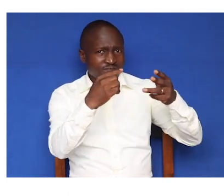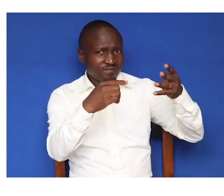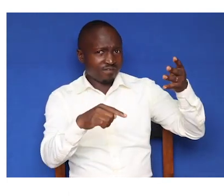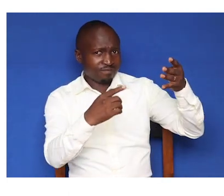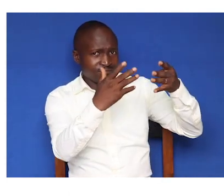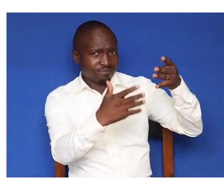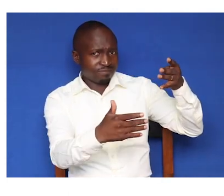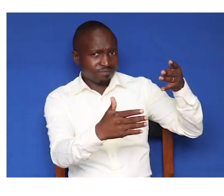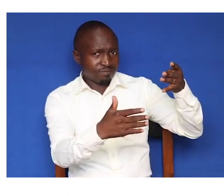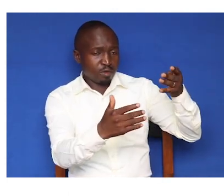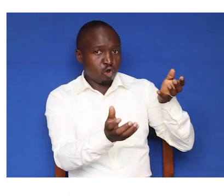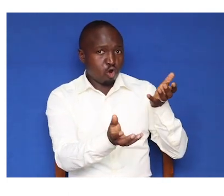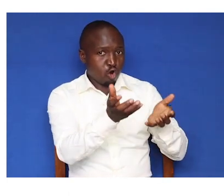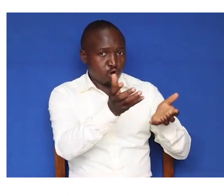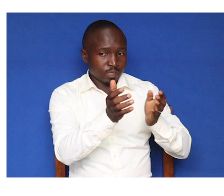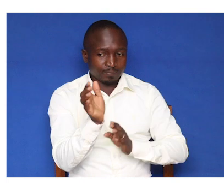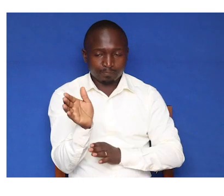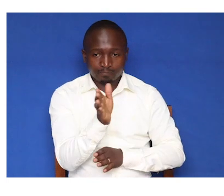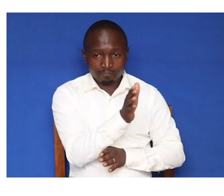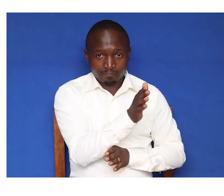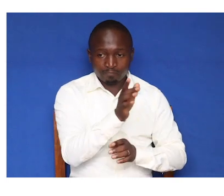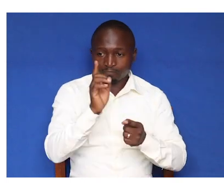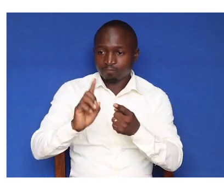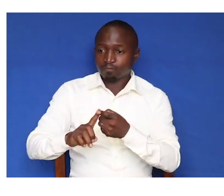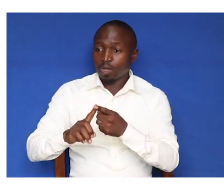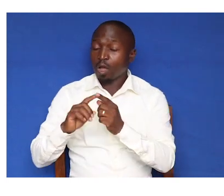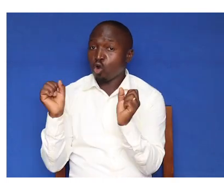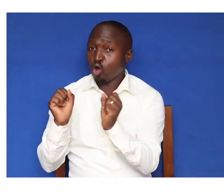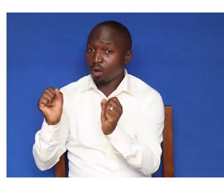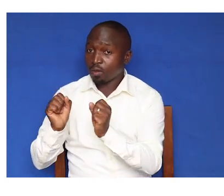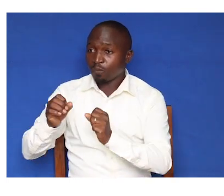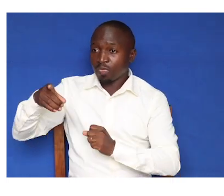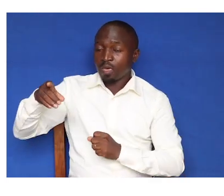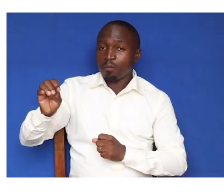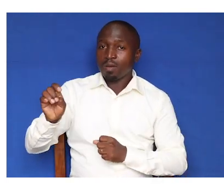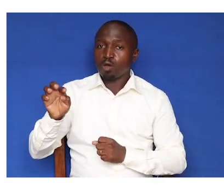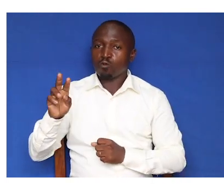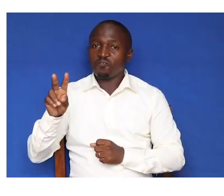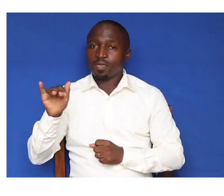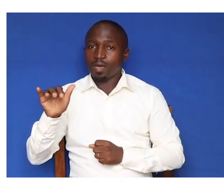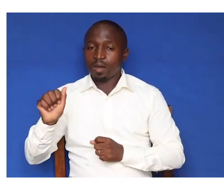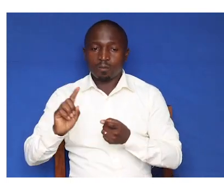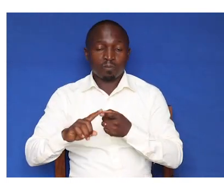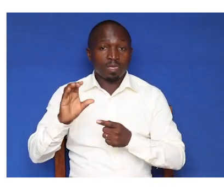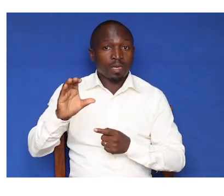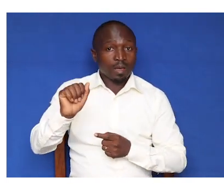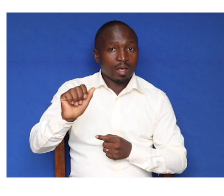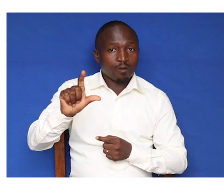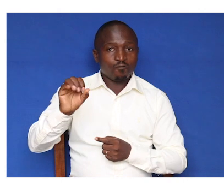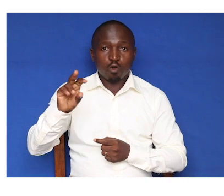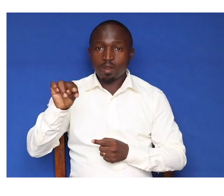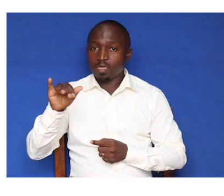of cold currents include Peruvian, California, West Wind